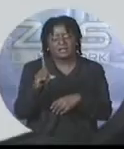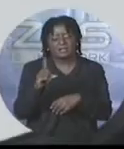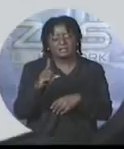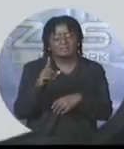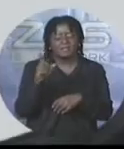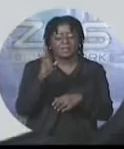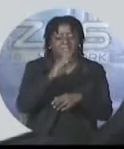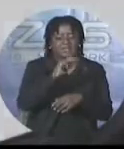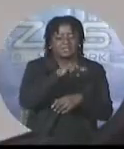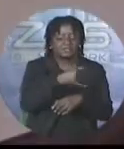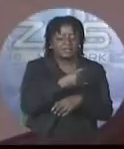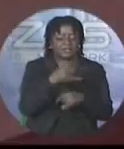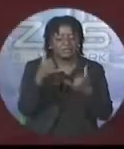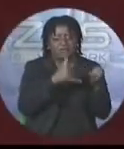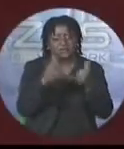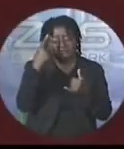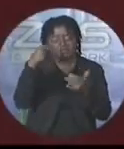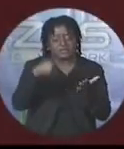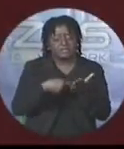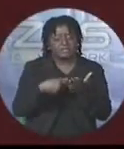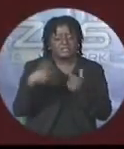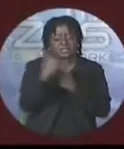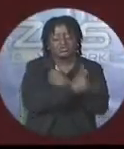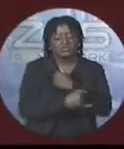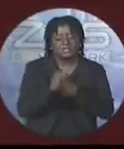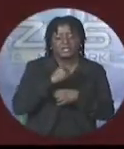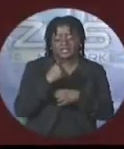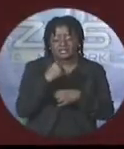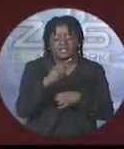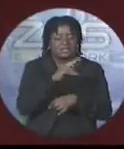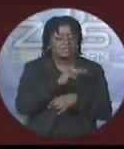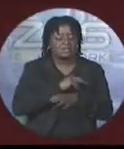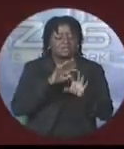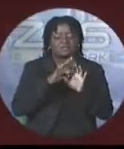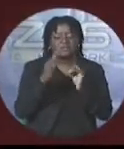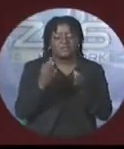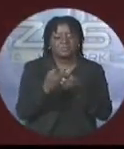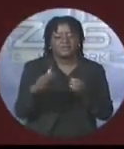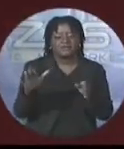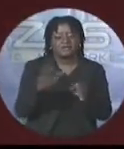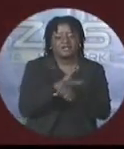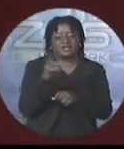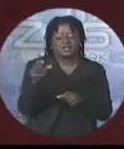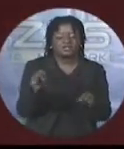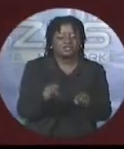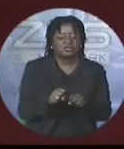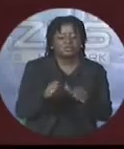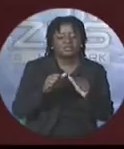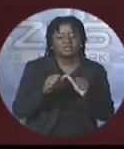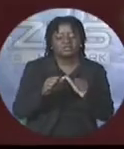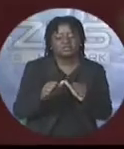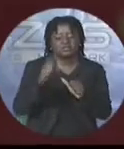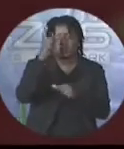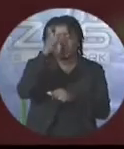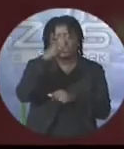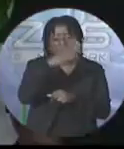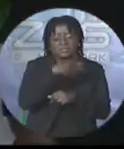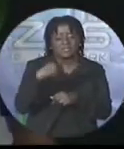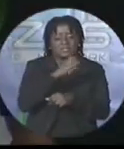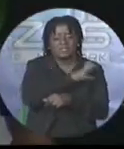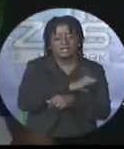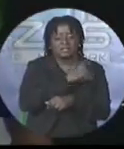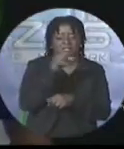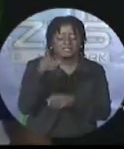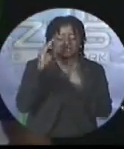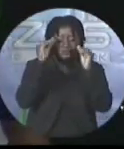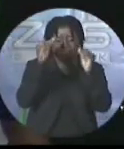it. So I say to you, Nottage family, fill his shoes. Carry on the wisdom and the character he imparted on you. Now,